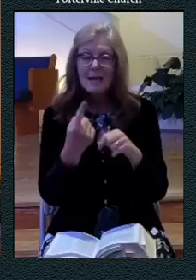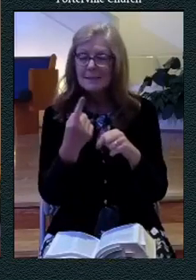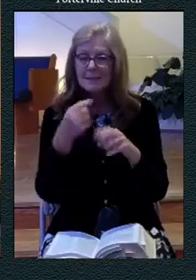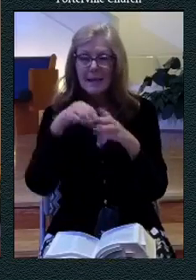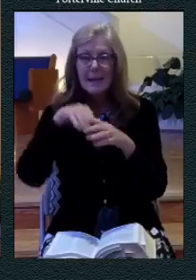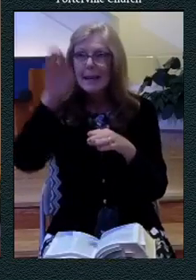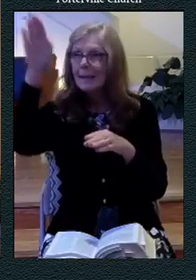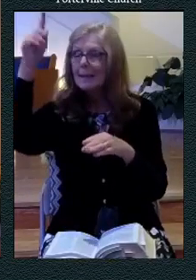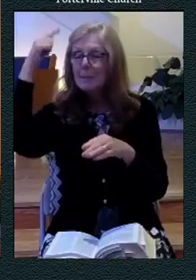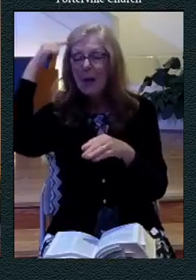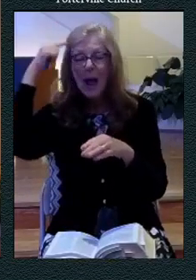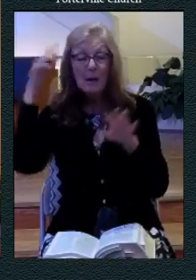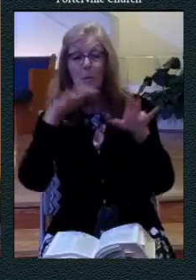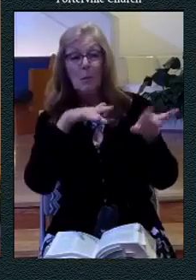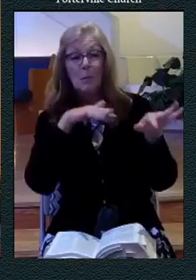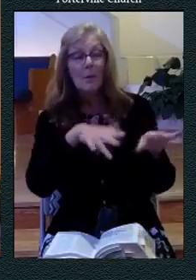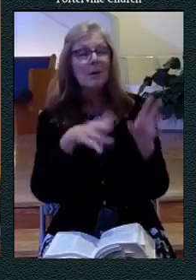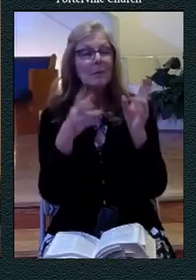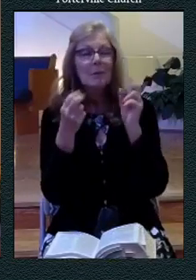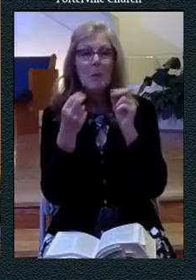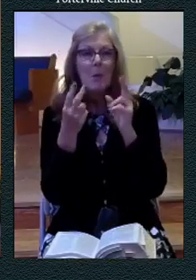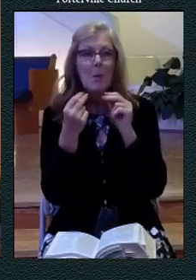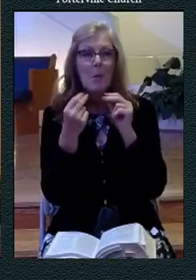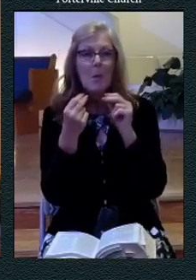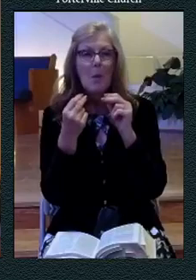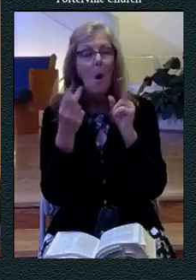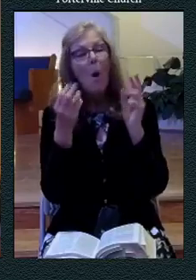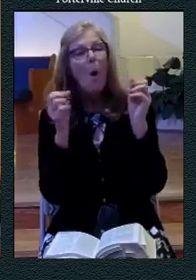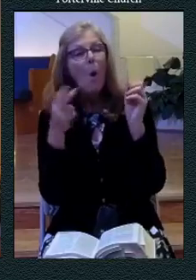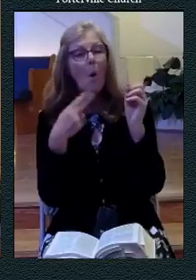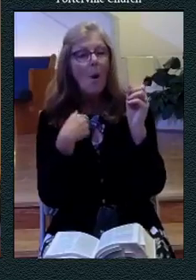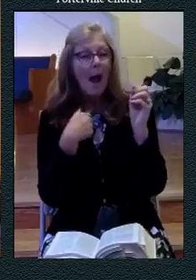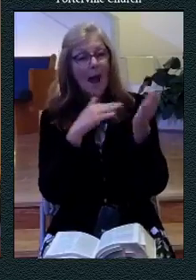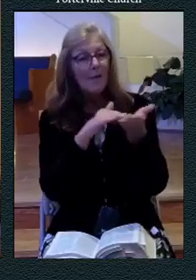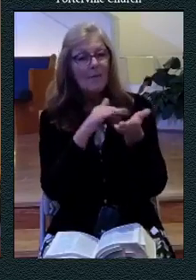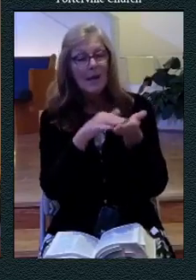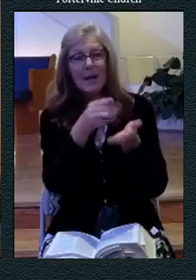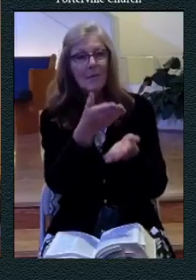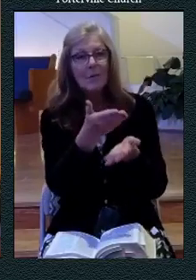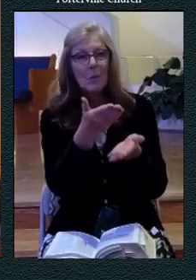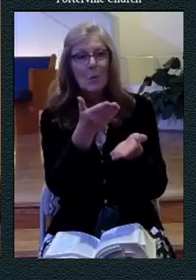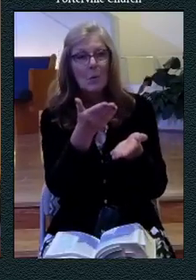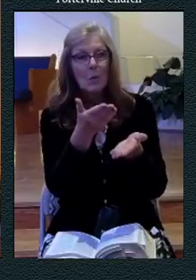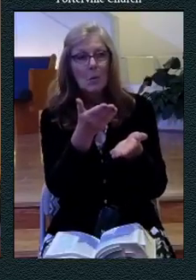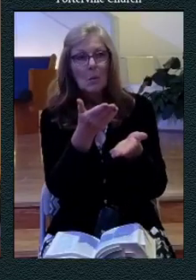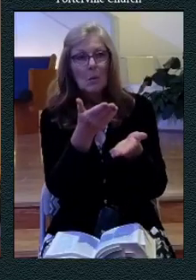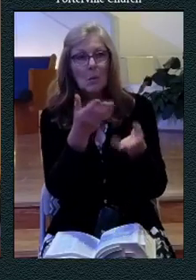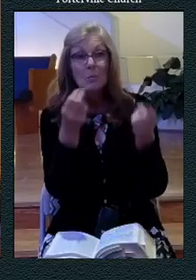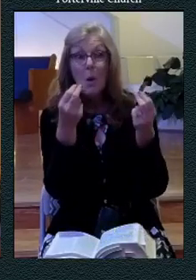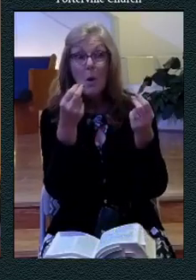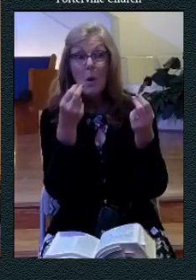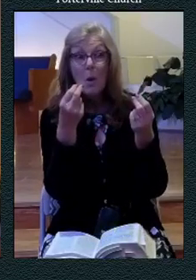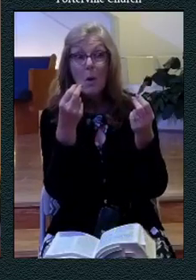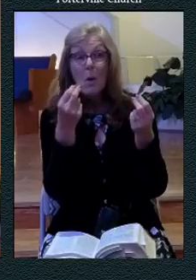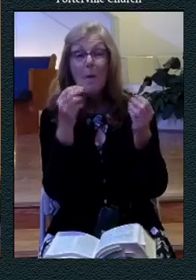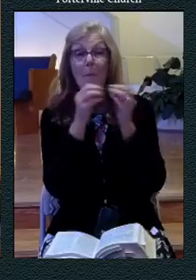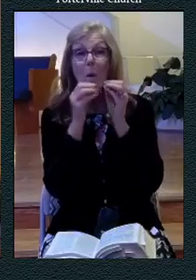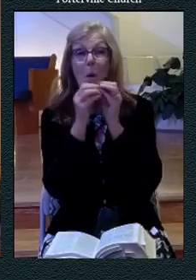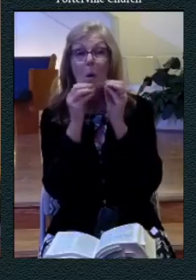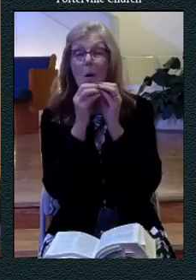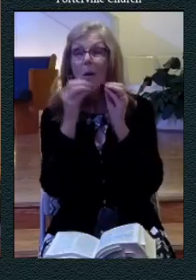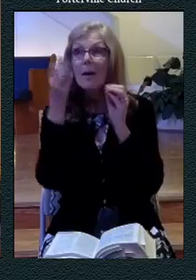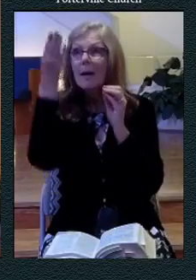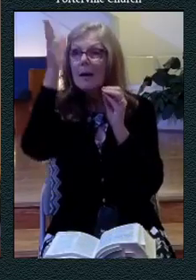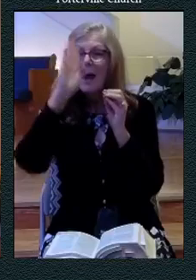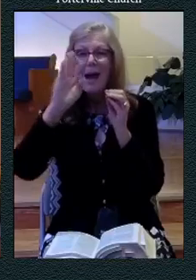he speaks, not even, oh, I forgive you without any foundation. No, he concretely deals with human sin.